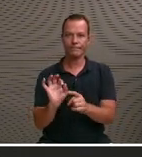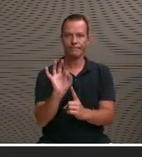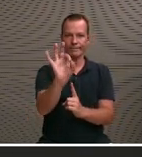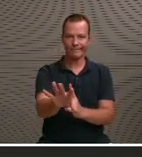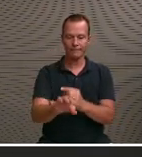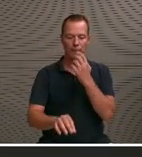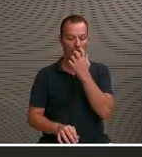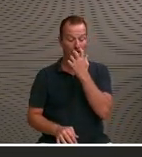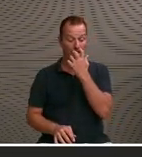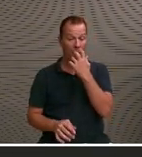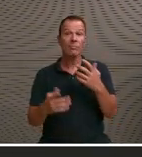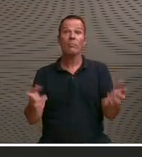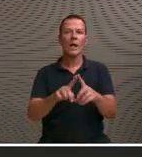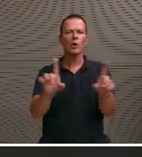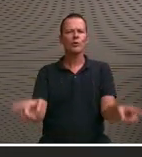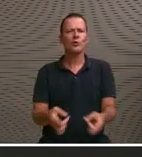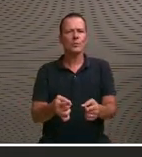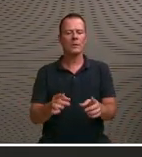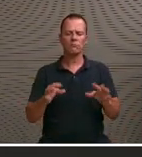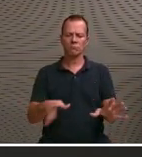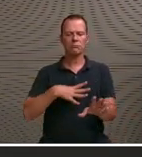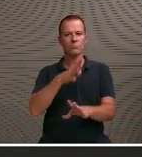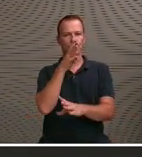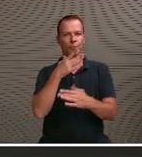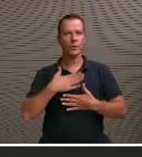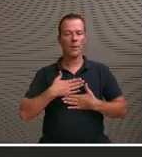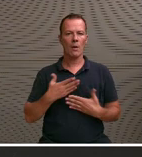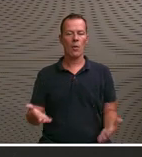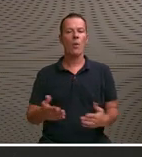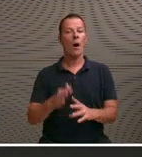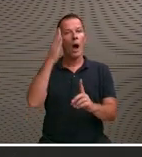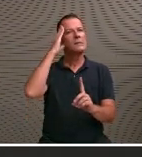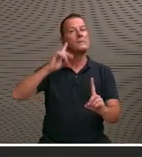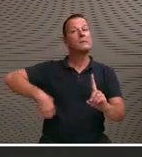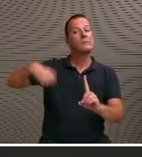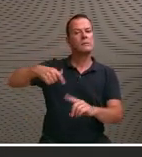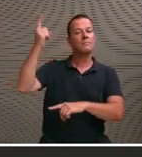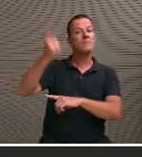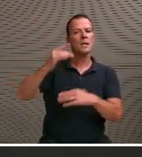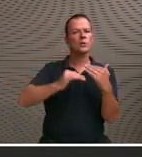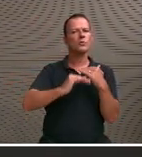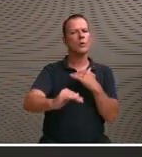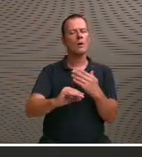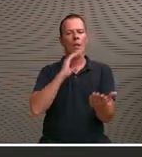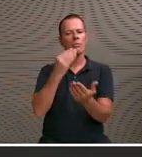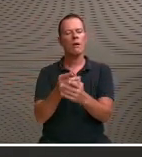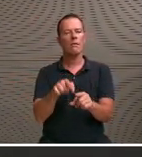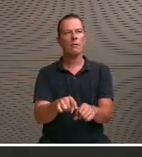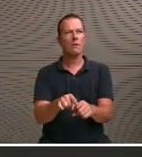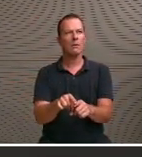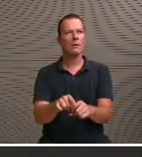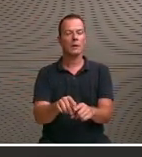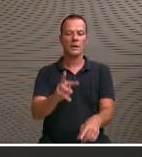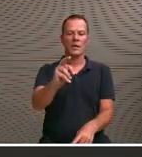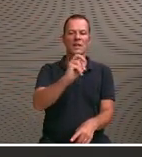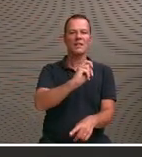my thoughts in a sentence or two, I would say that the sustainability imperative could create 300 decacorns, that is,